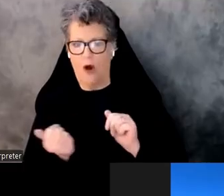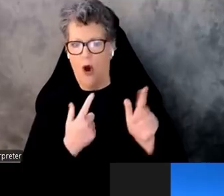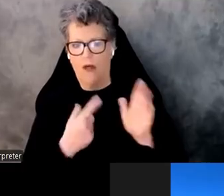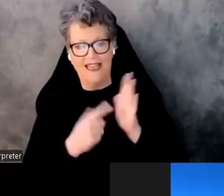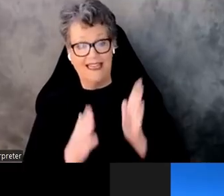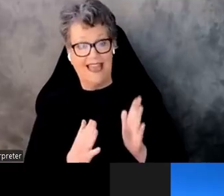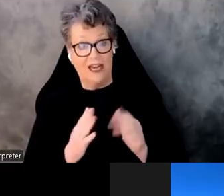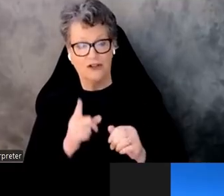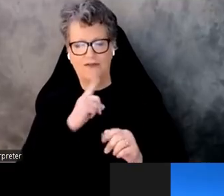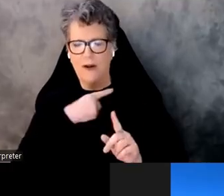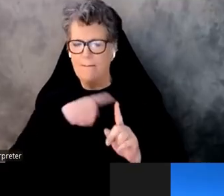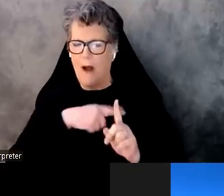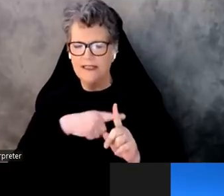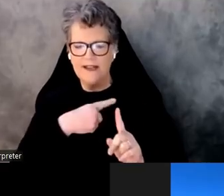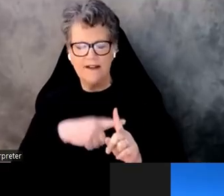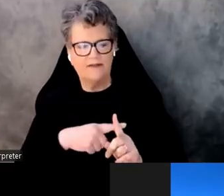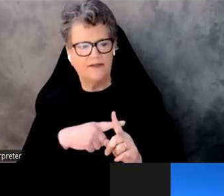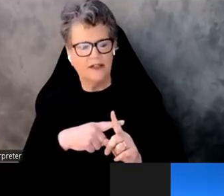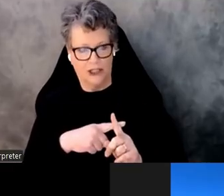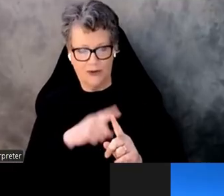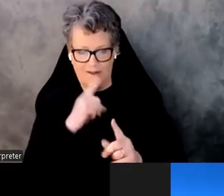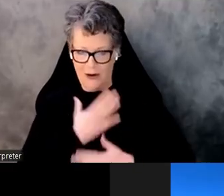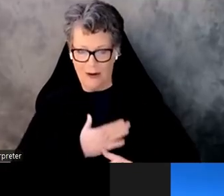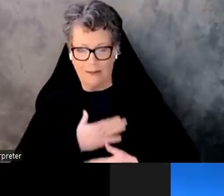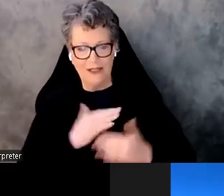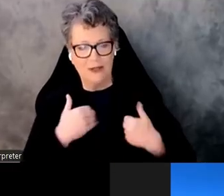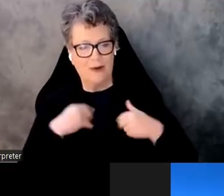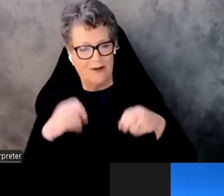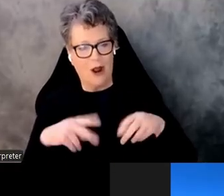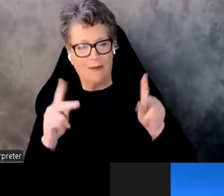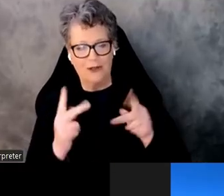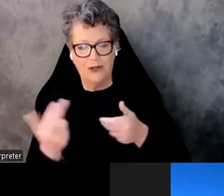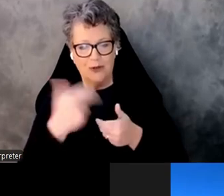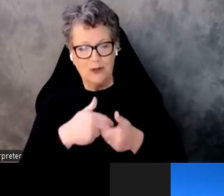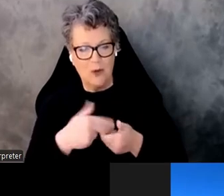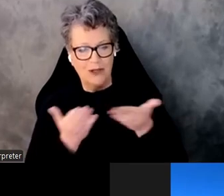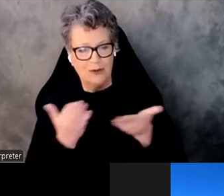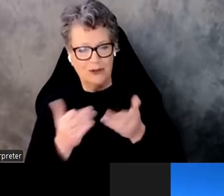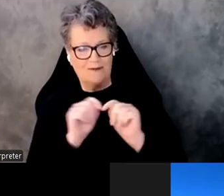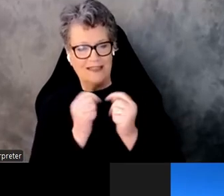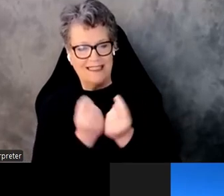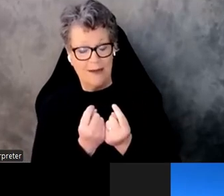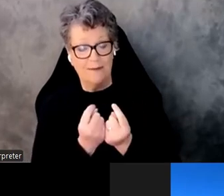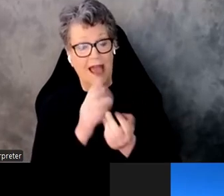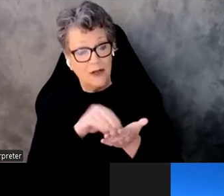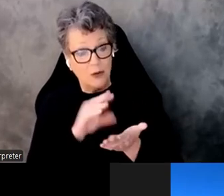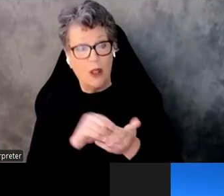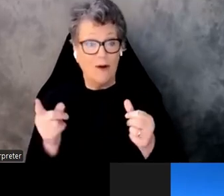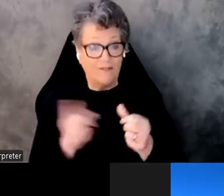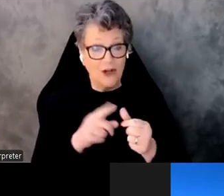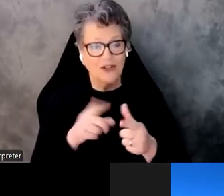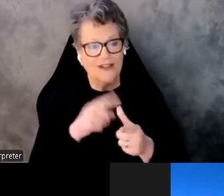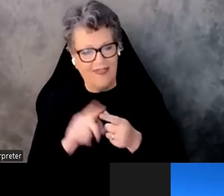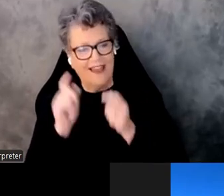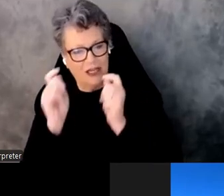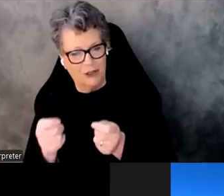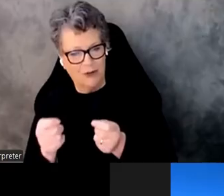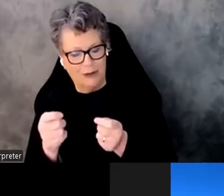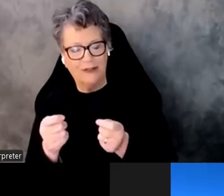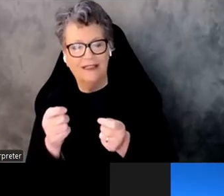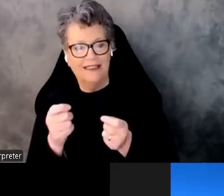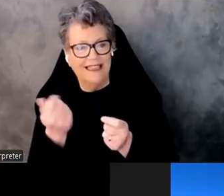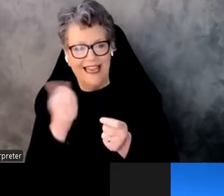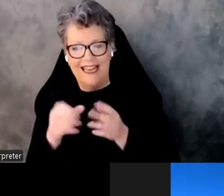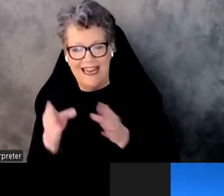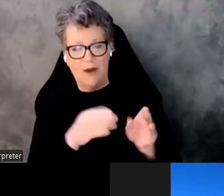very positive ones. I'm very pleased to have an opportunity to join this team and learn first and then contribute in any